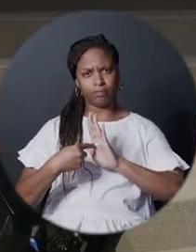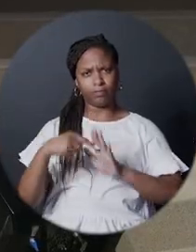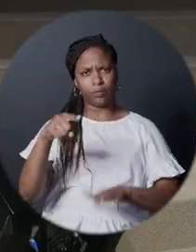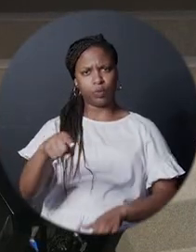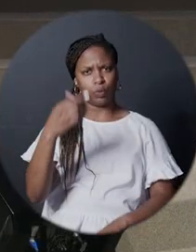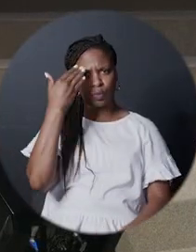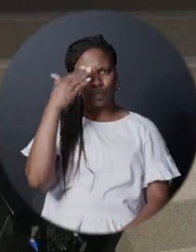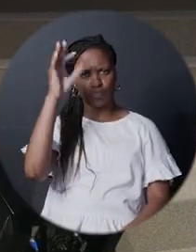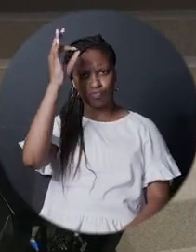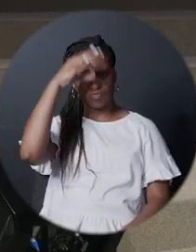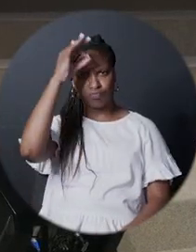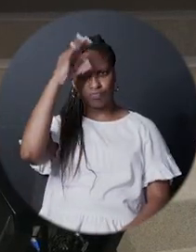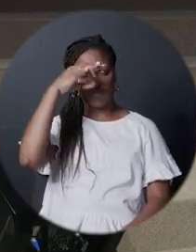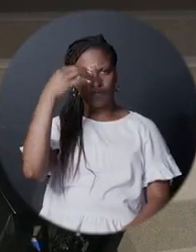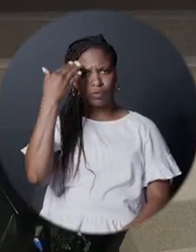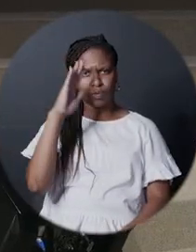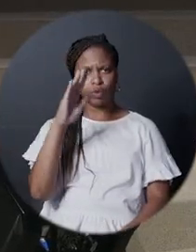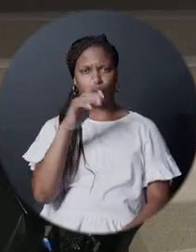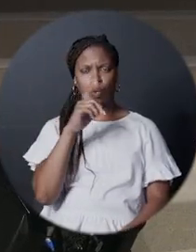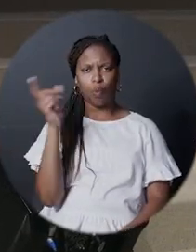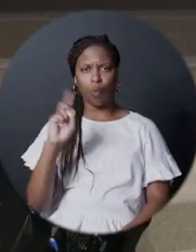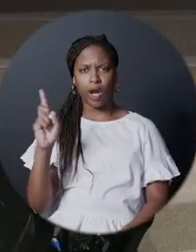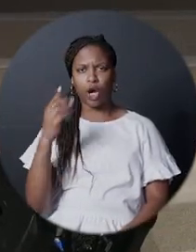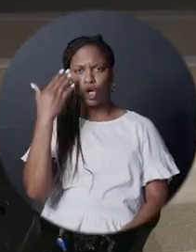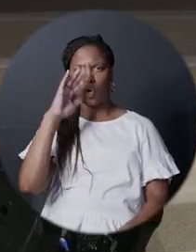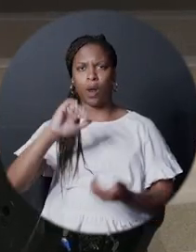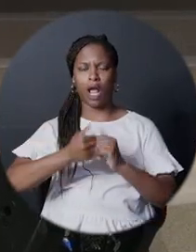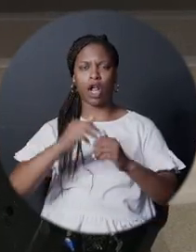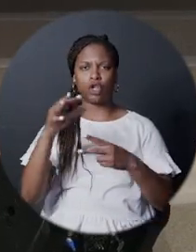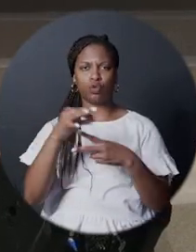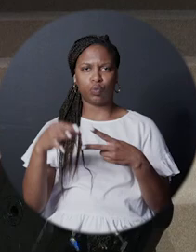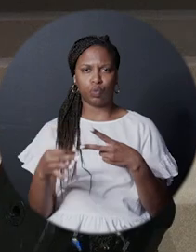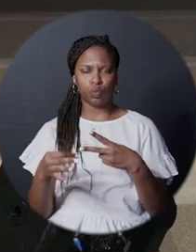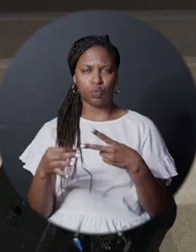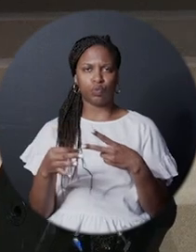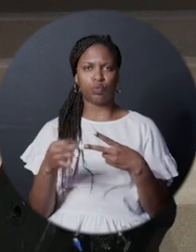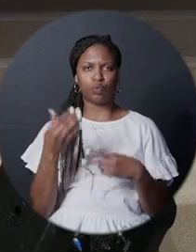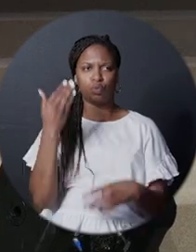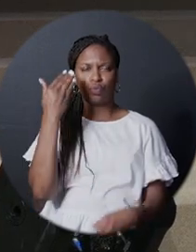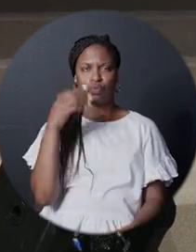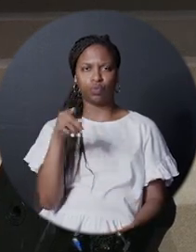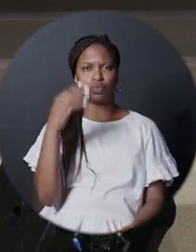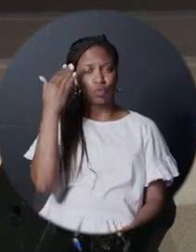you have shown me is you don't know where you are, so you didn't know how to choose.